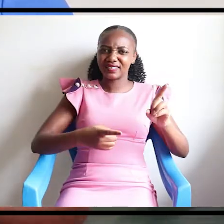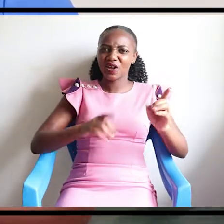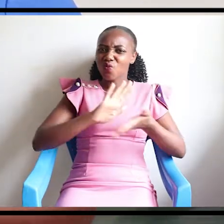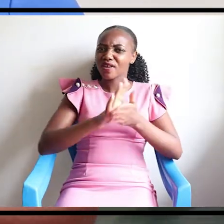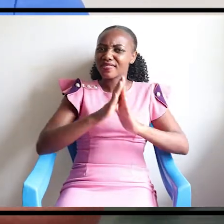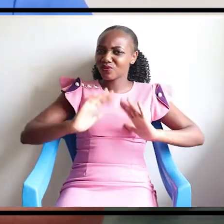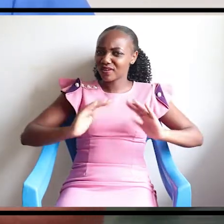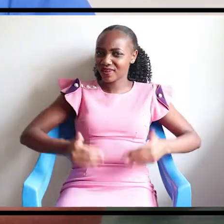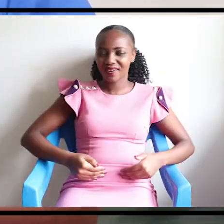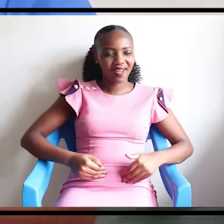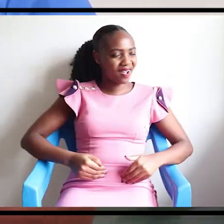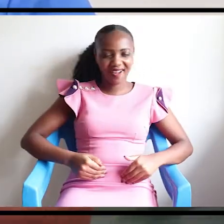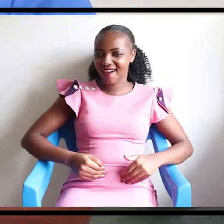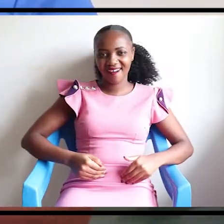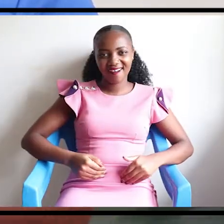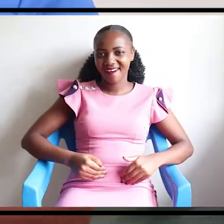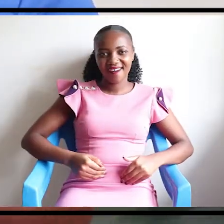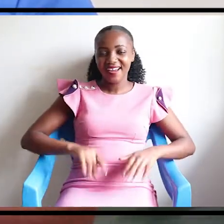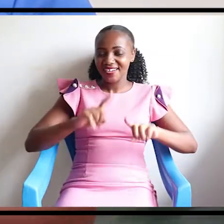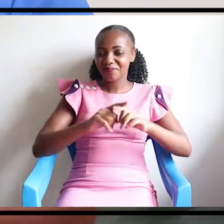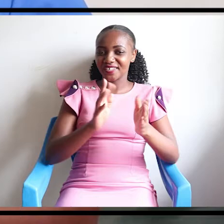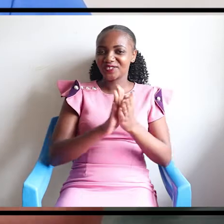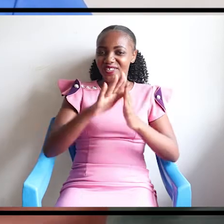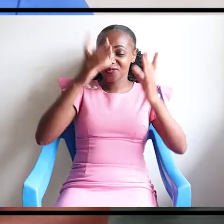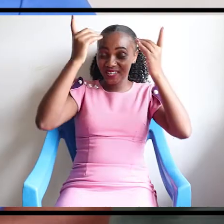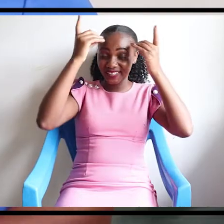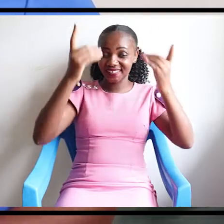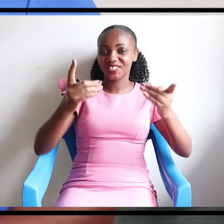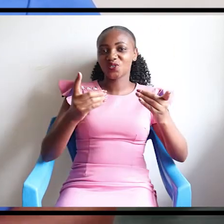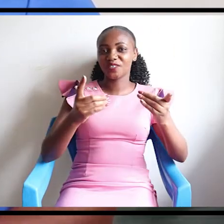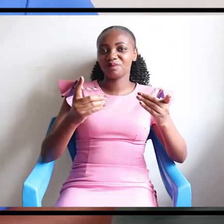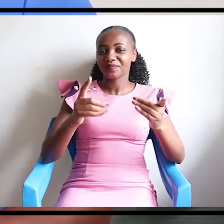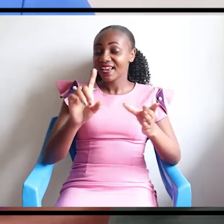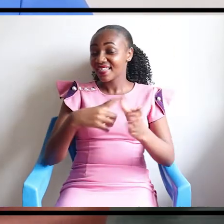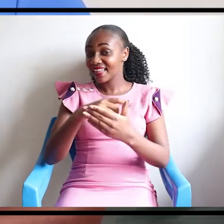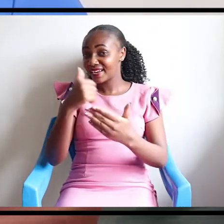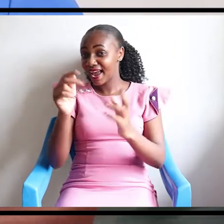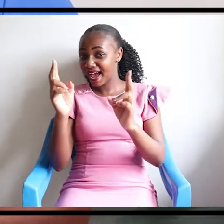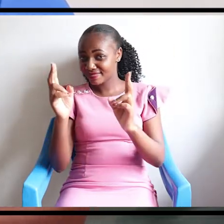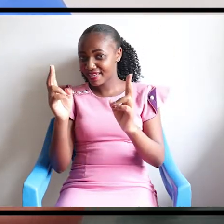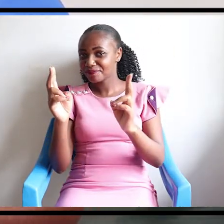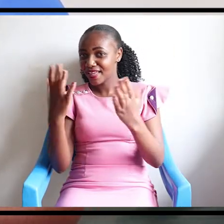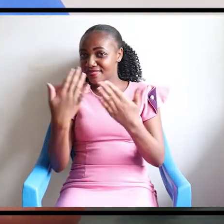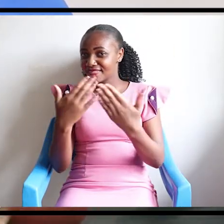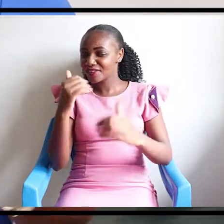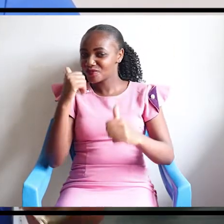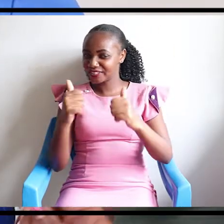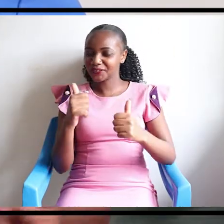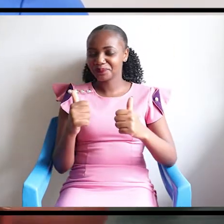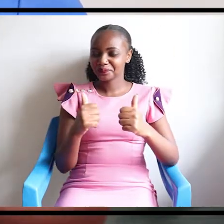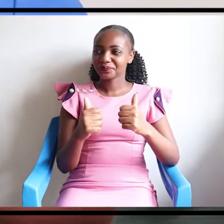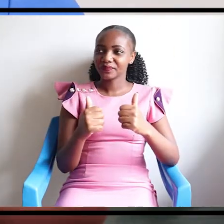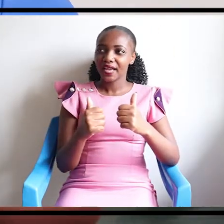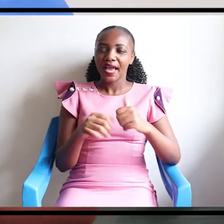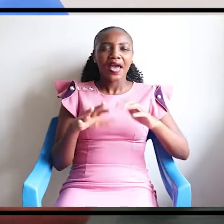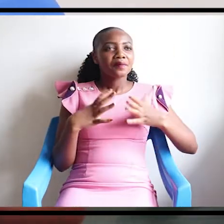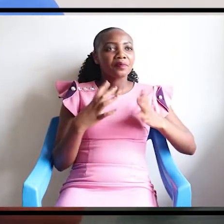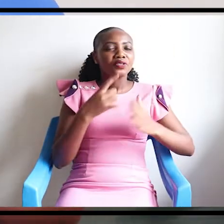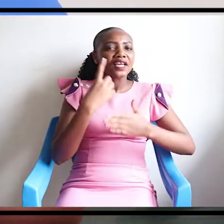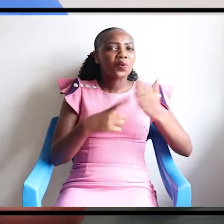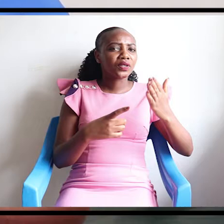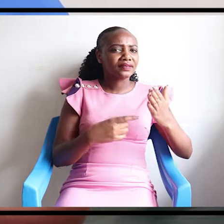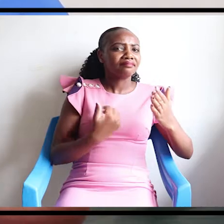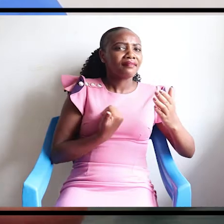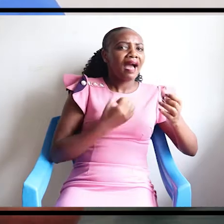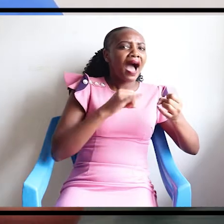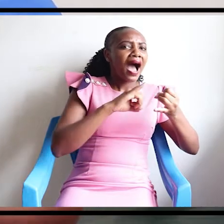without conceiving a baby. Something else about the coil that they say that the partner is likely to